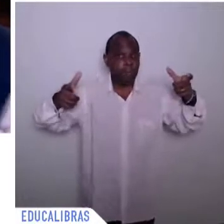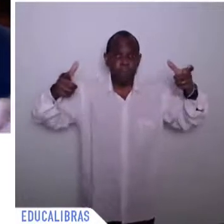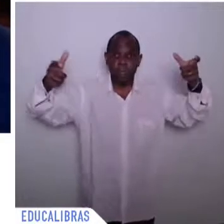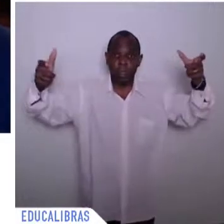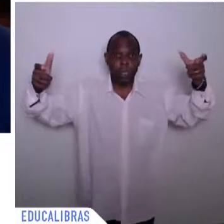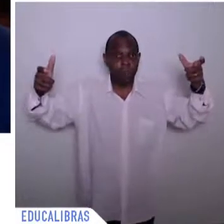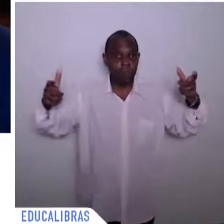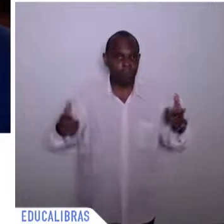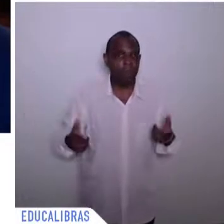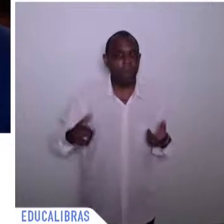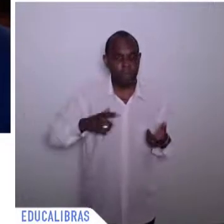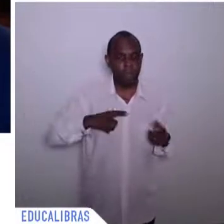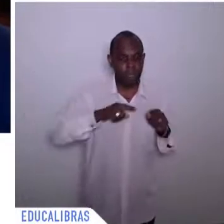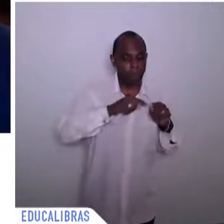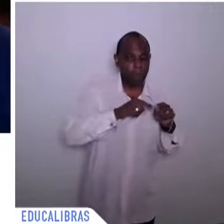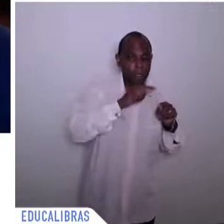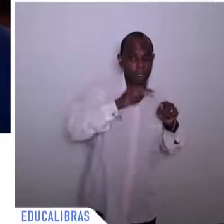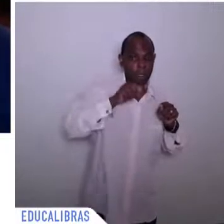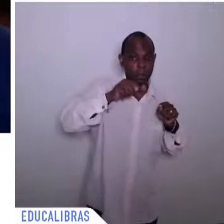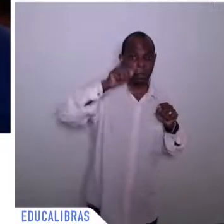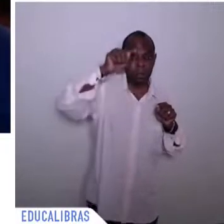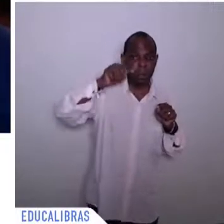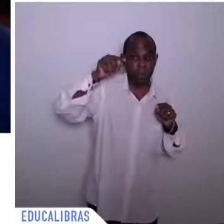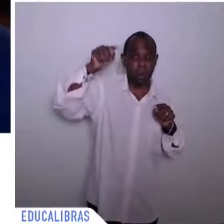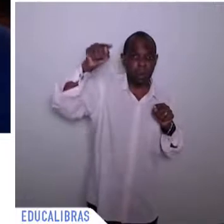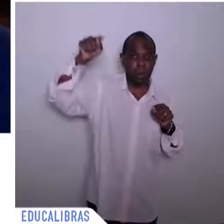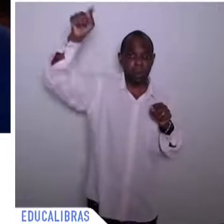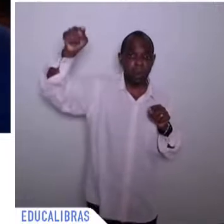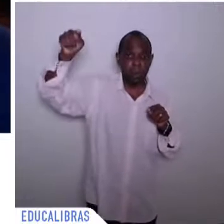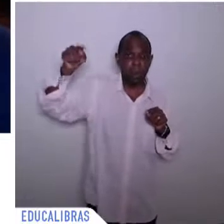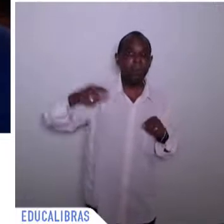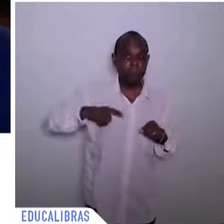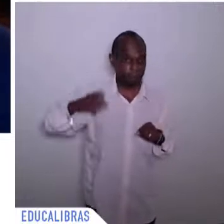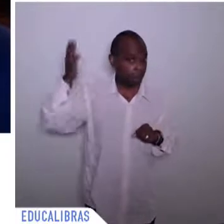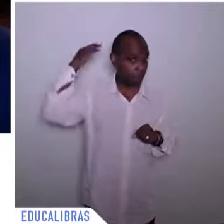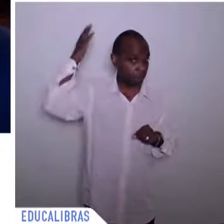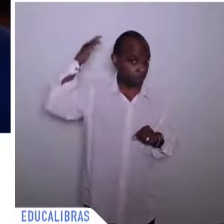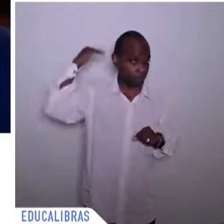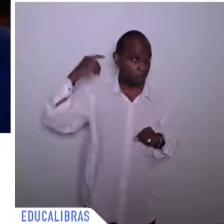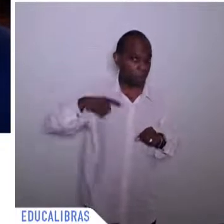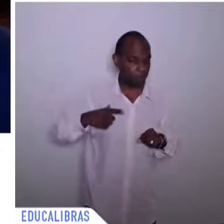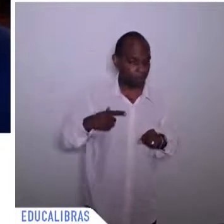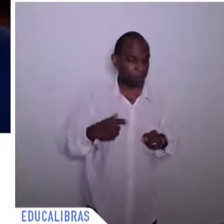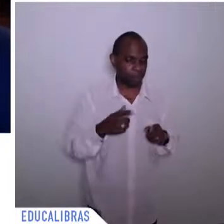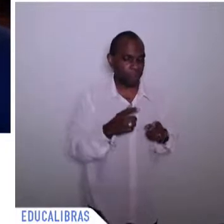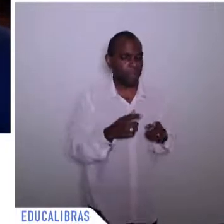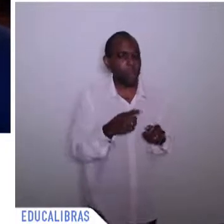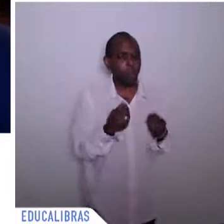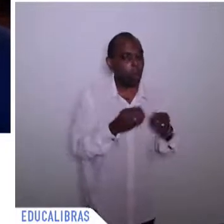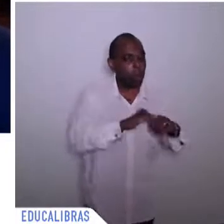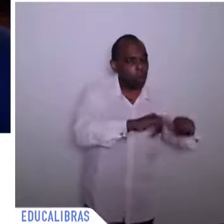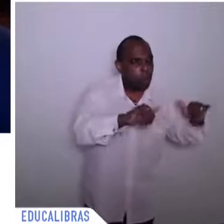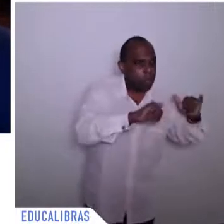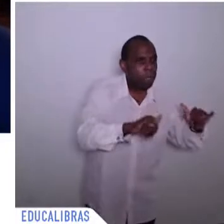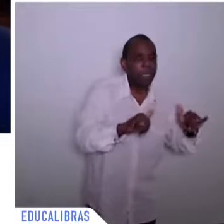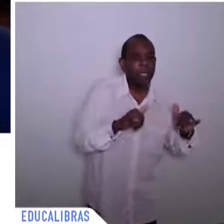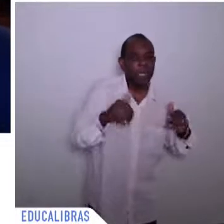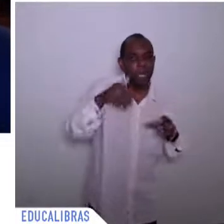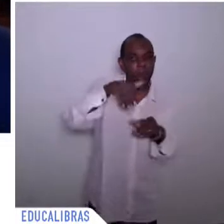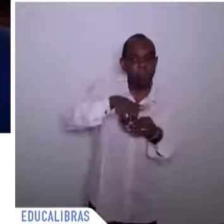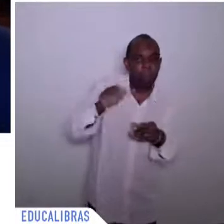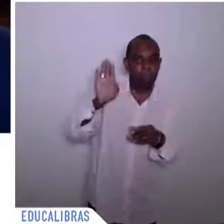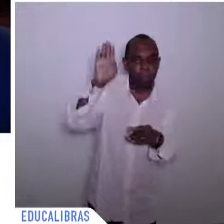increased enormously, exponentially, I'd say. If you look at a graph, you are going to see